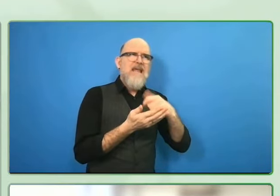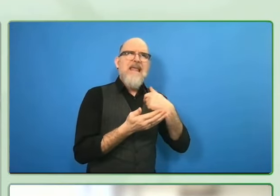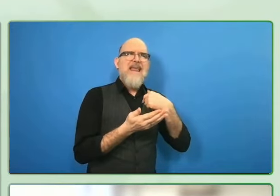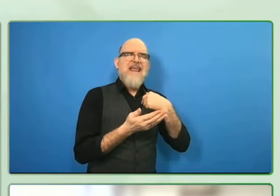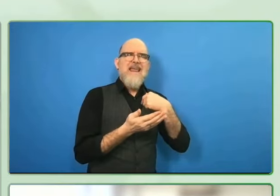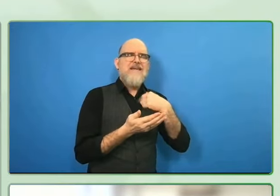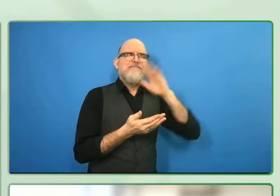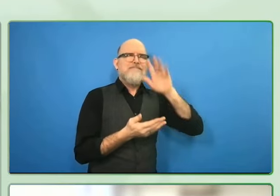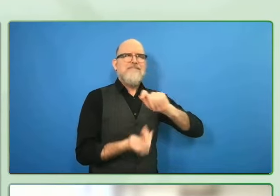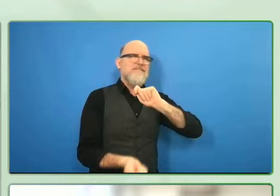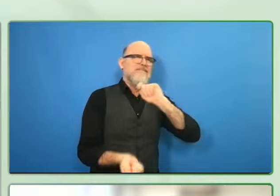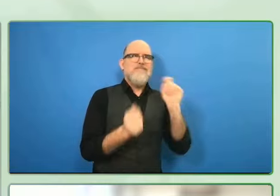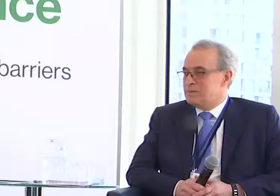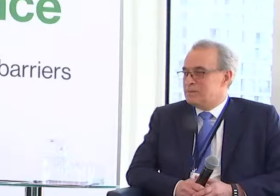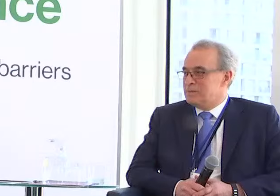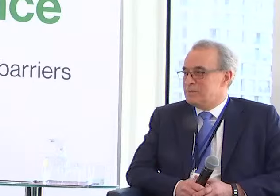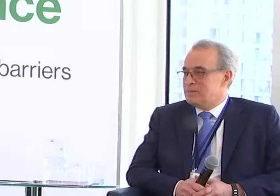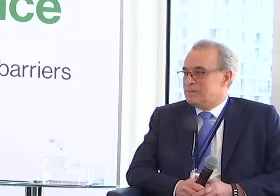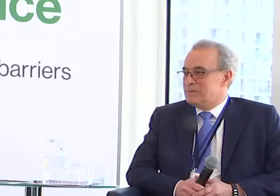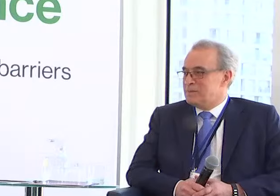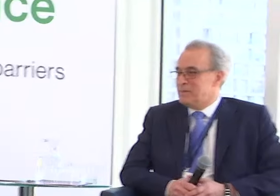on my right I have...